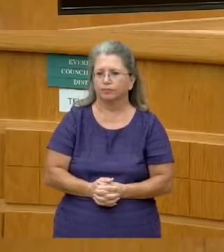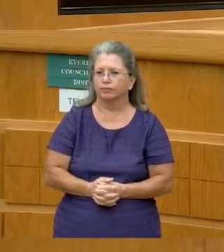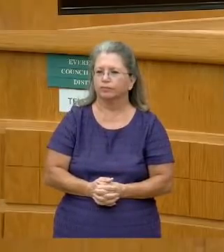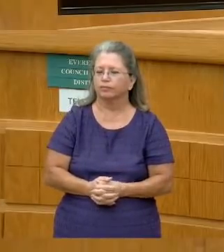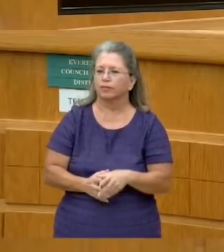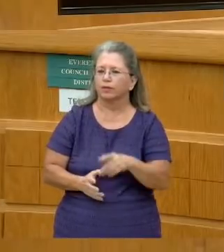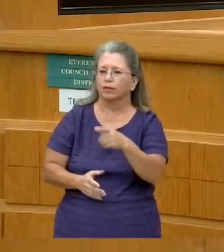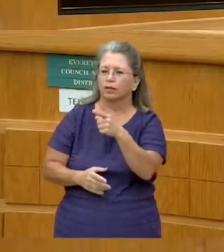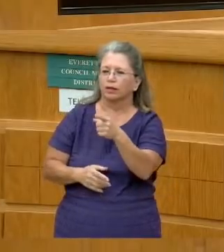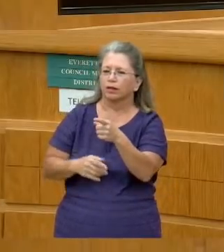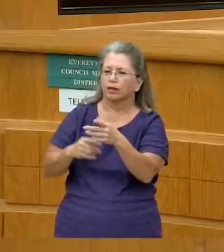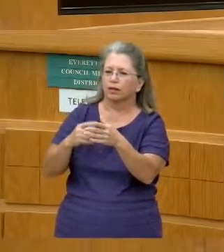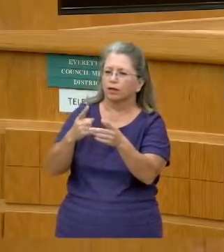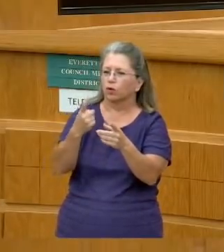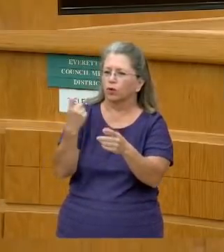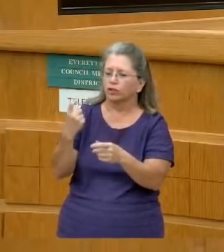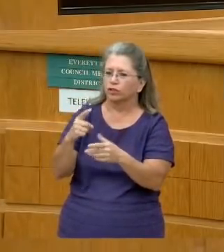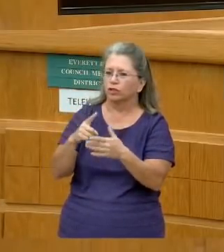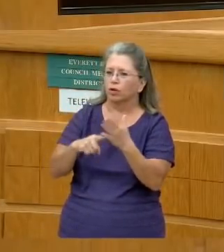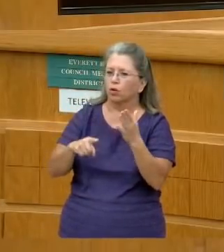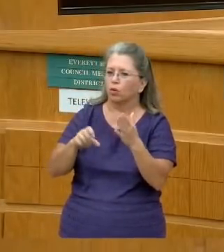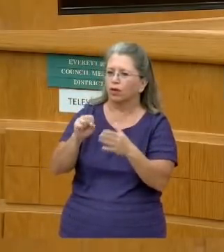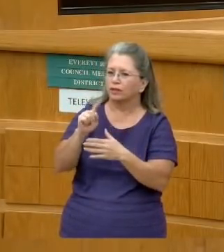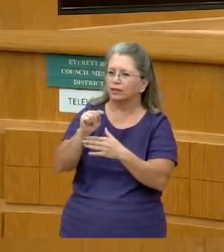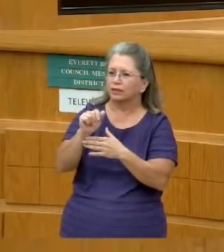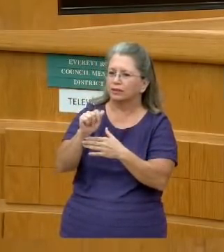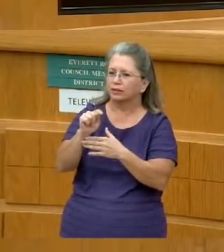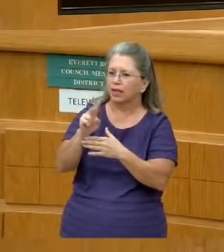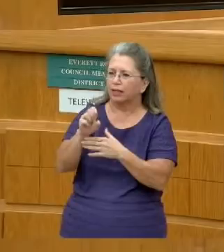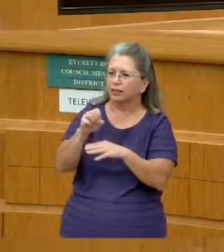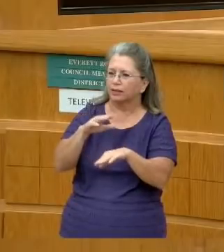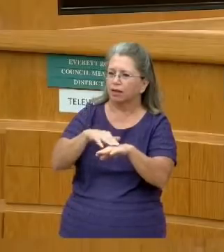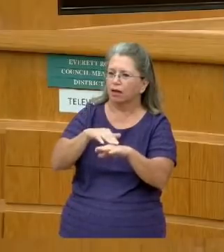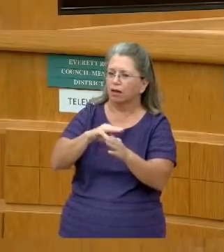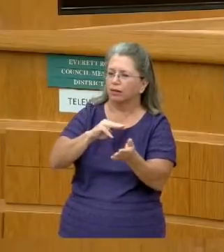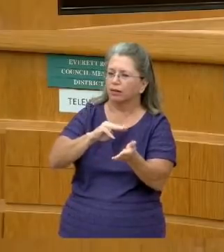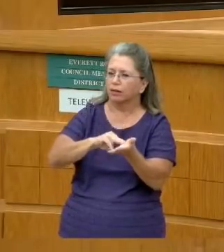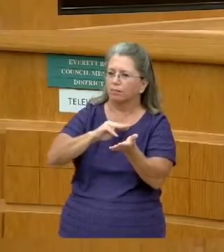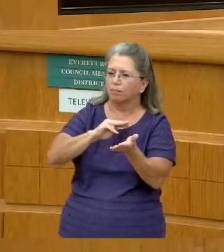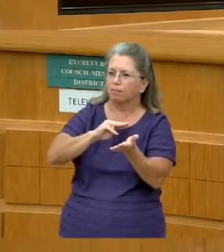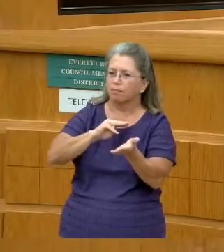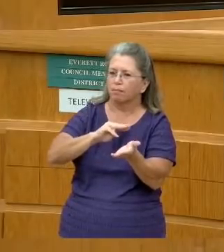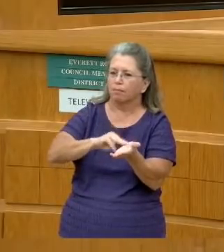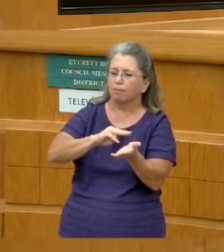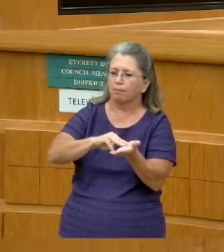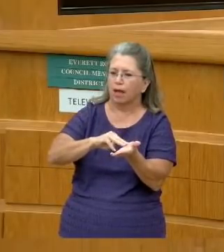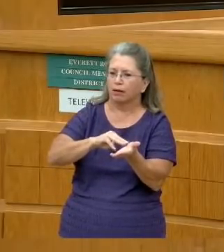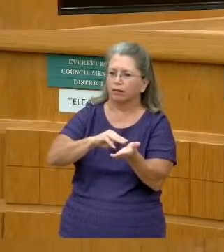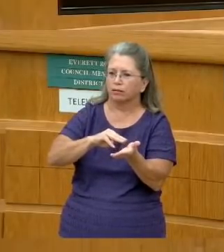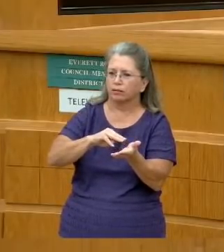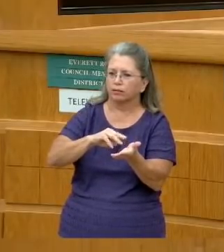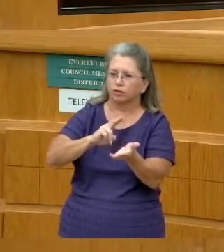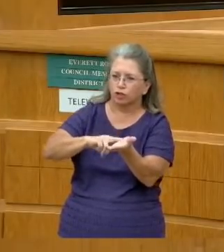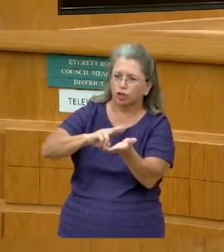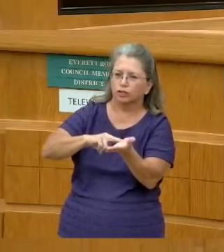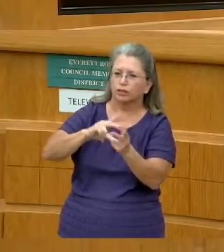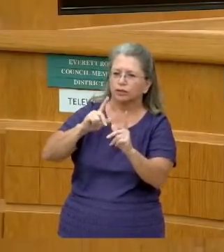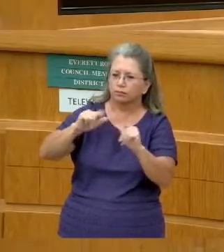What is the status on the medical personnel being sent out by the state? the nurses and